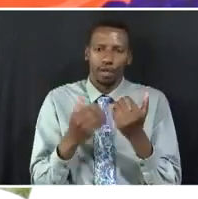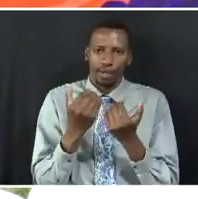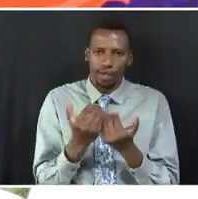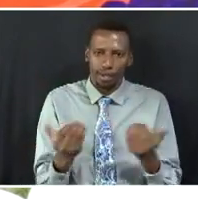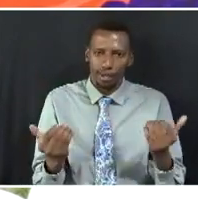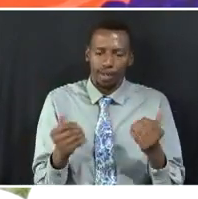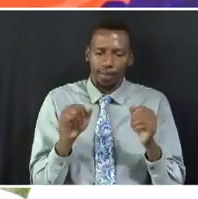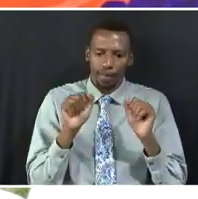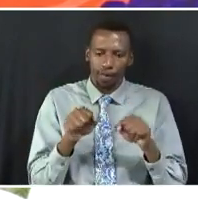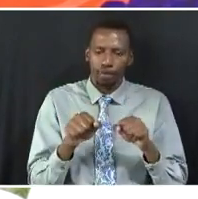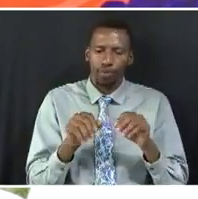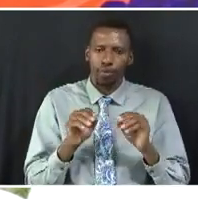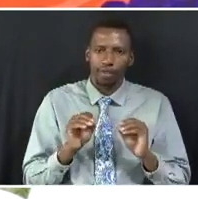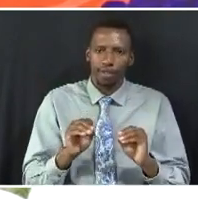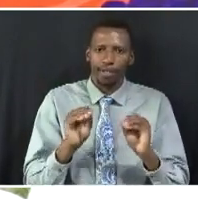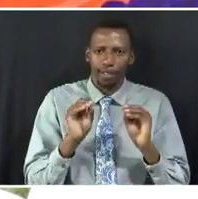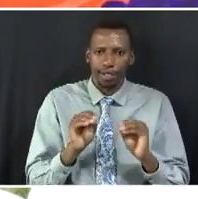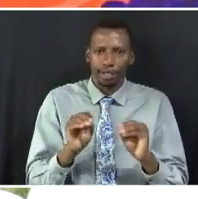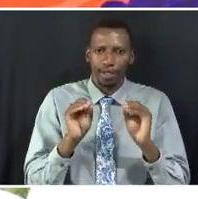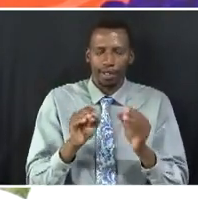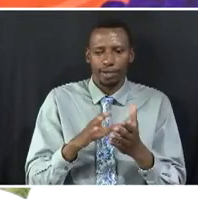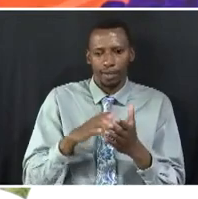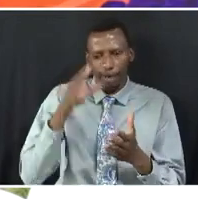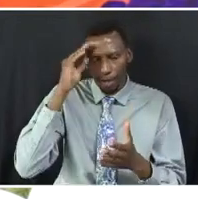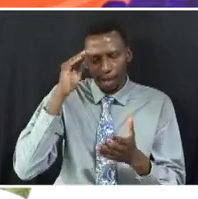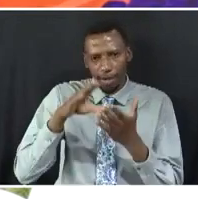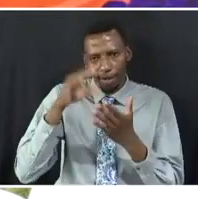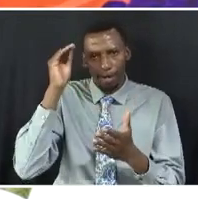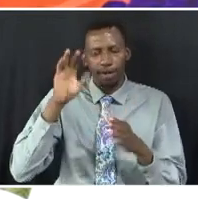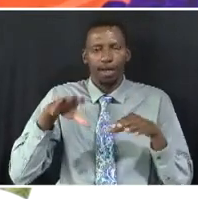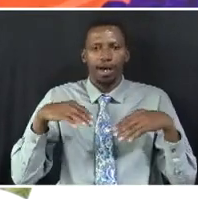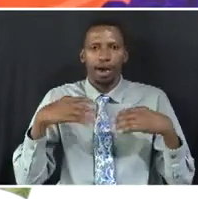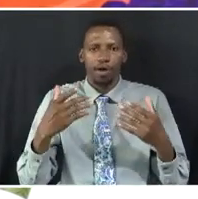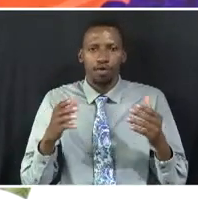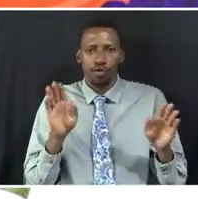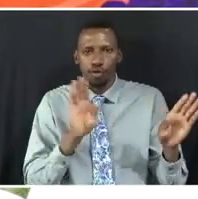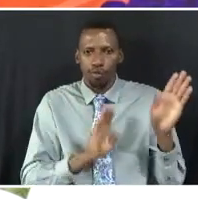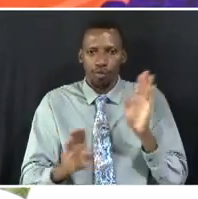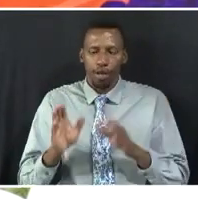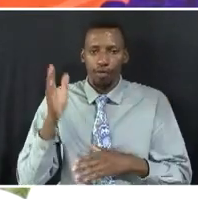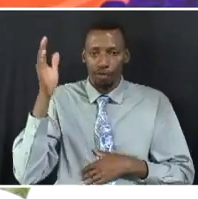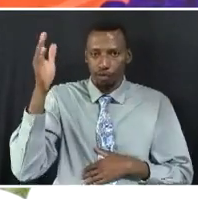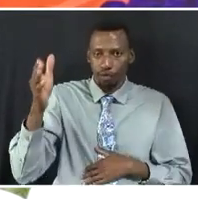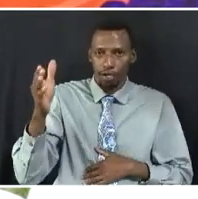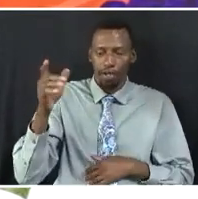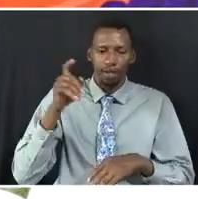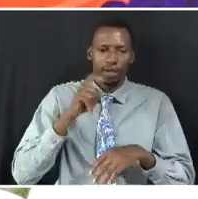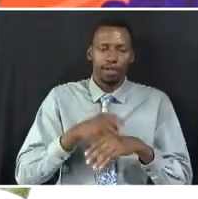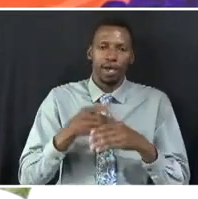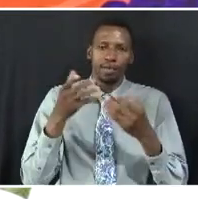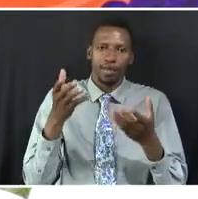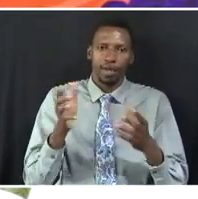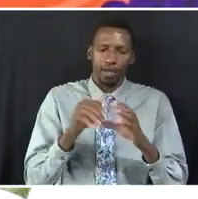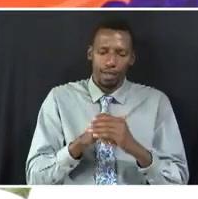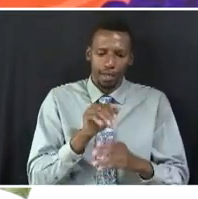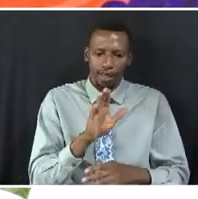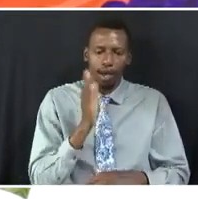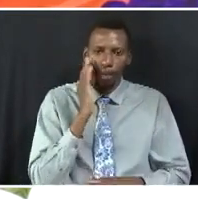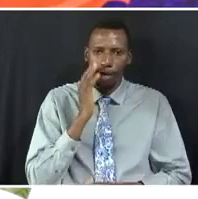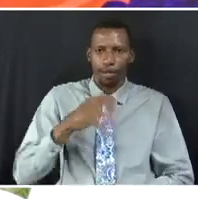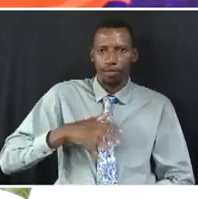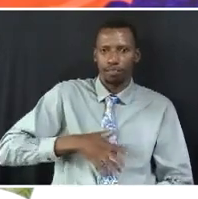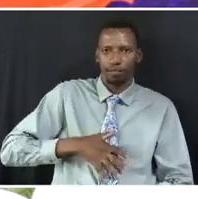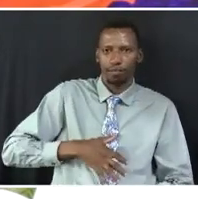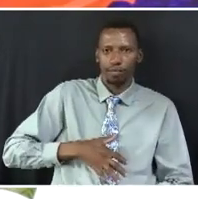be instructed and learn how to behave in their future while they're still in their mother's womb. Amen? And so that is a